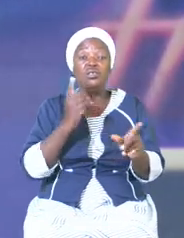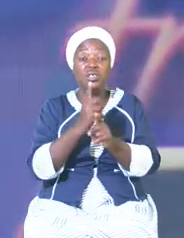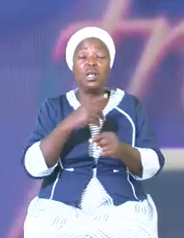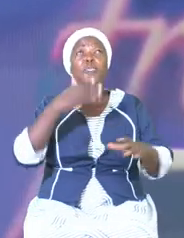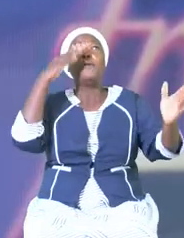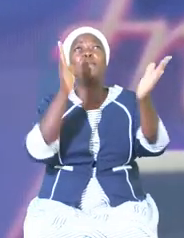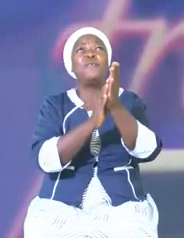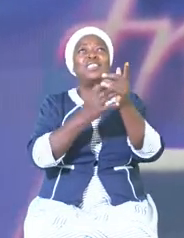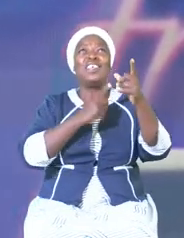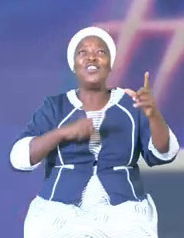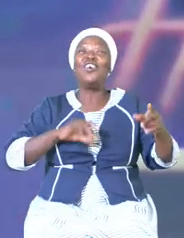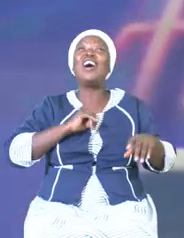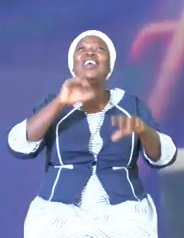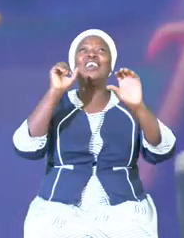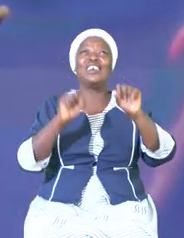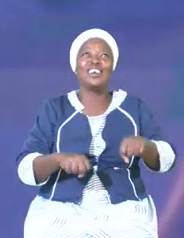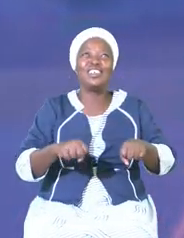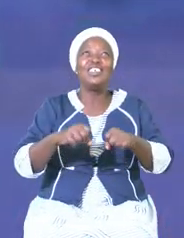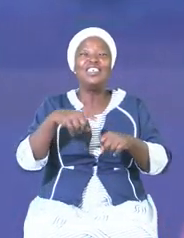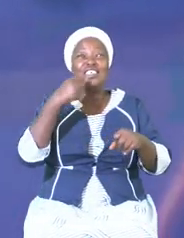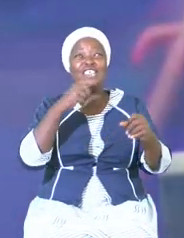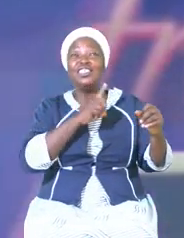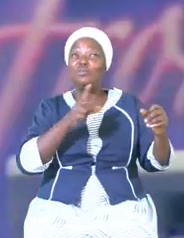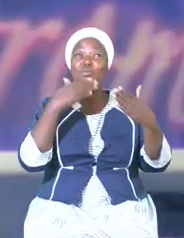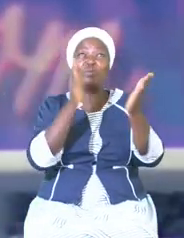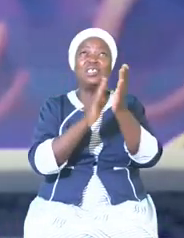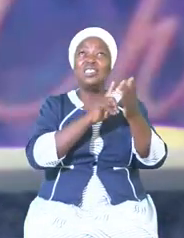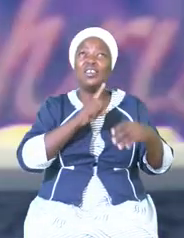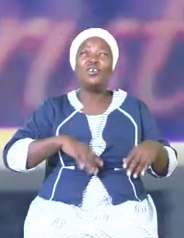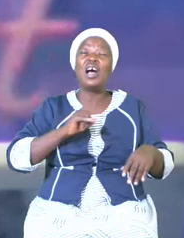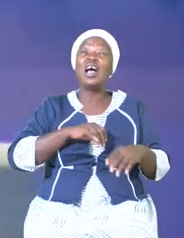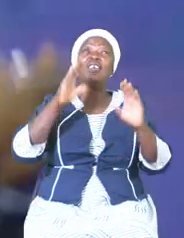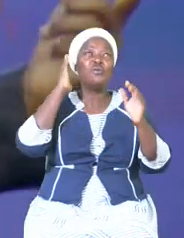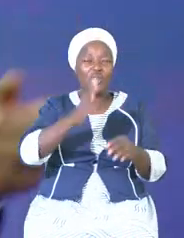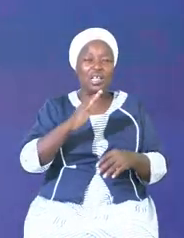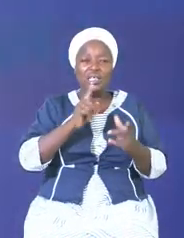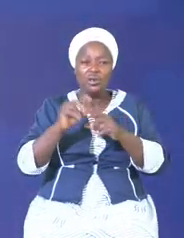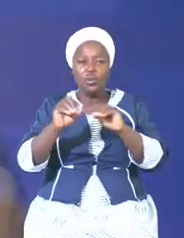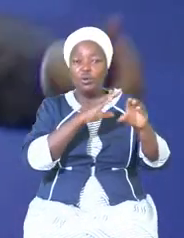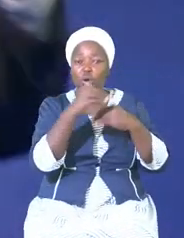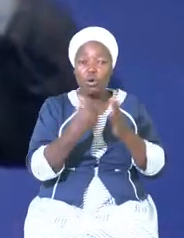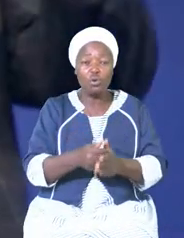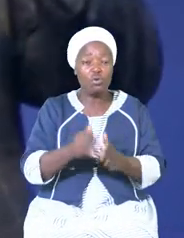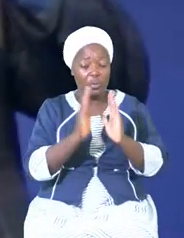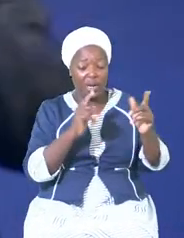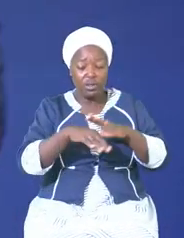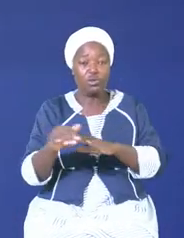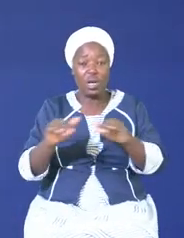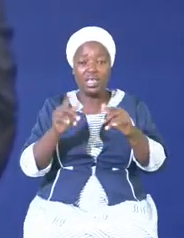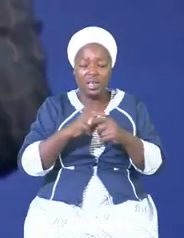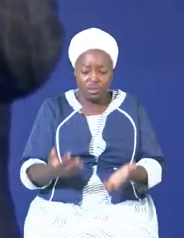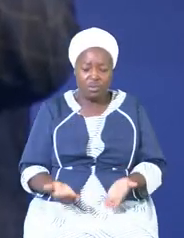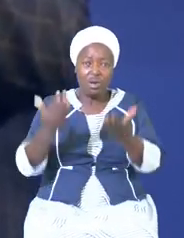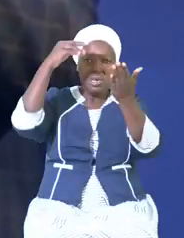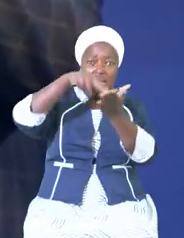Lord, I will. And then you put your intention into action and you rise up, and the power of